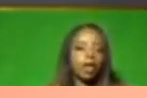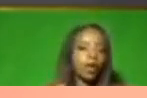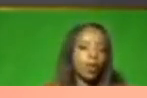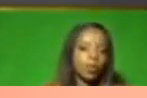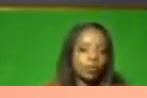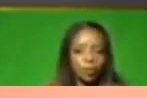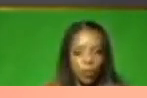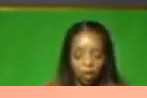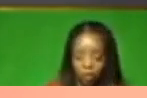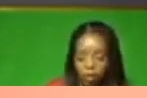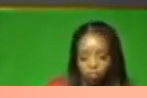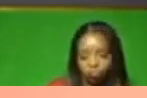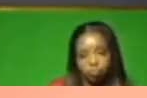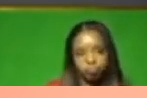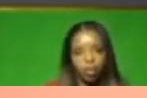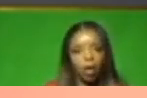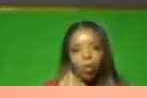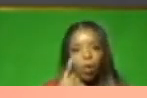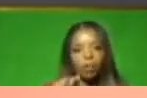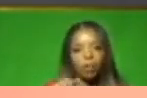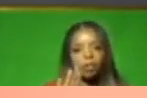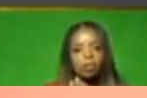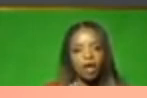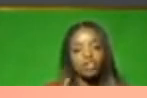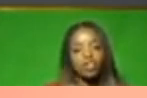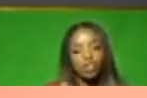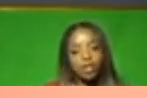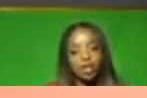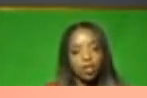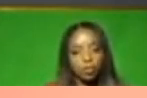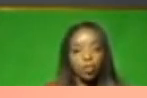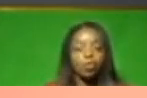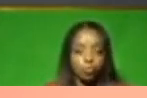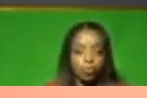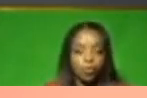over 1.5 trillion rand in new investment commitments.